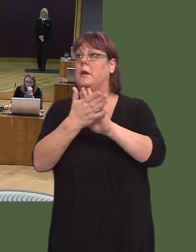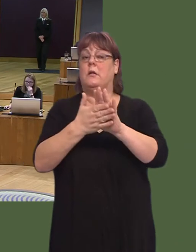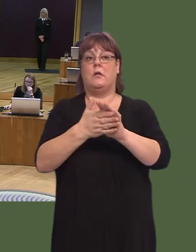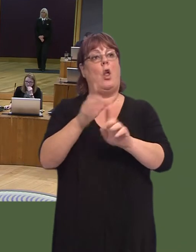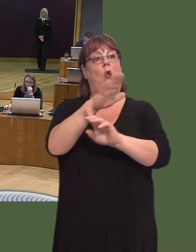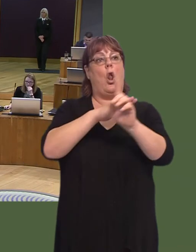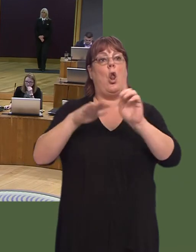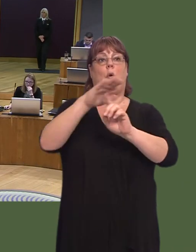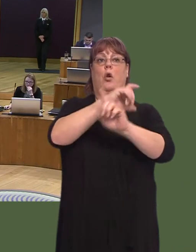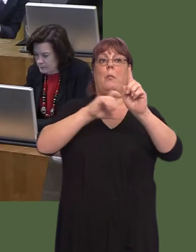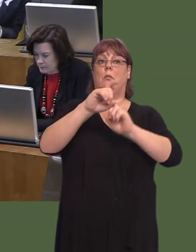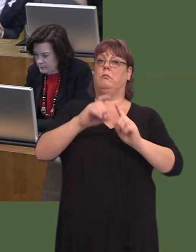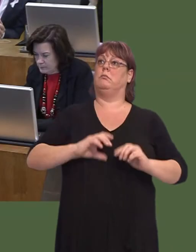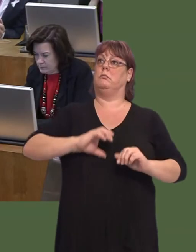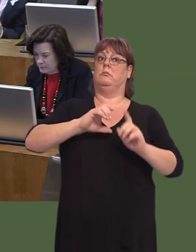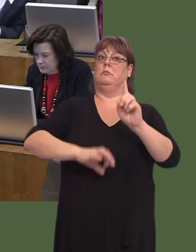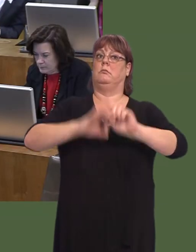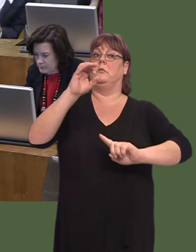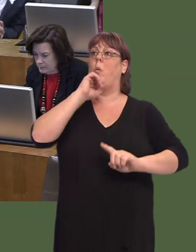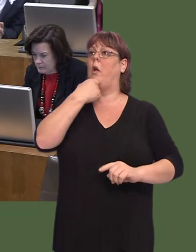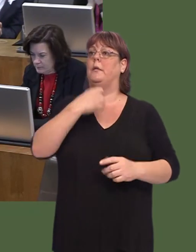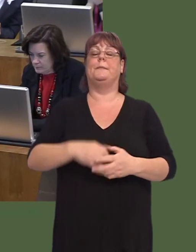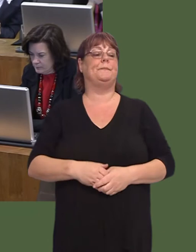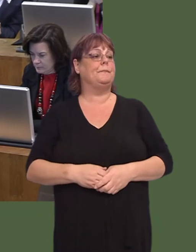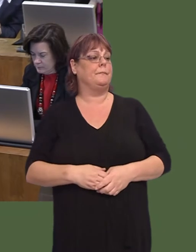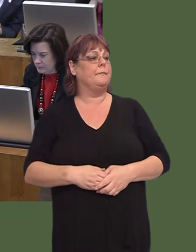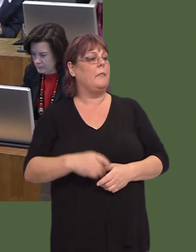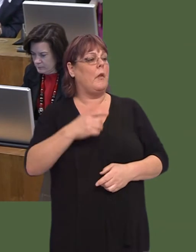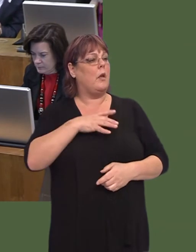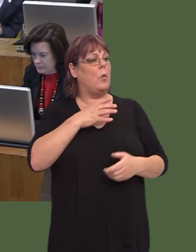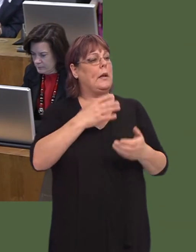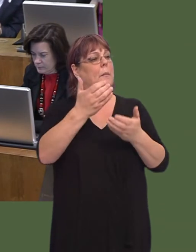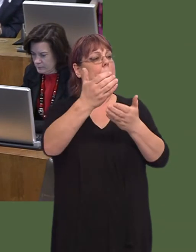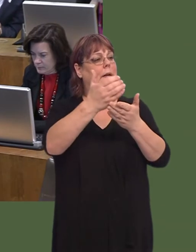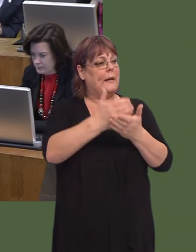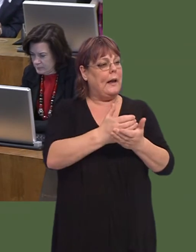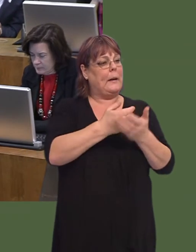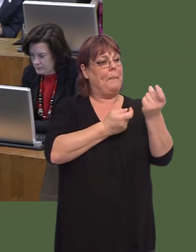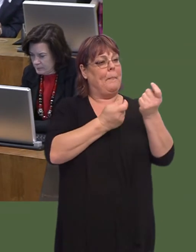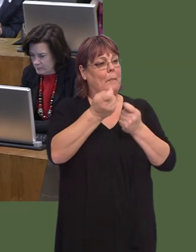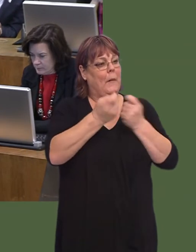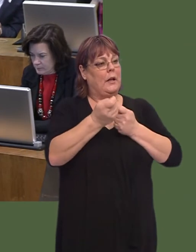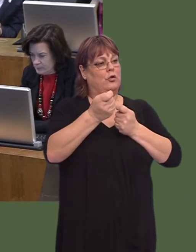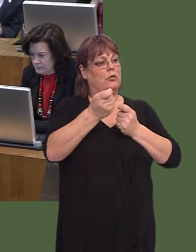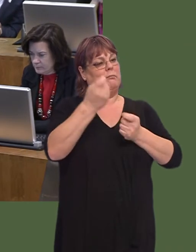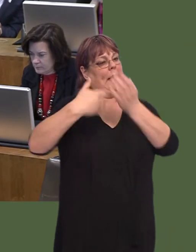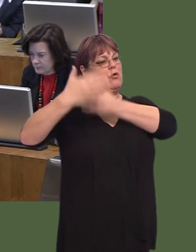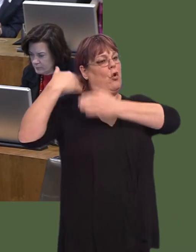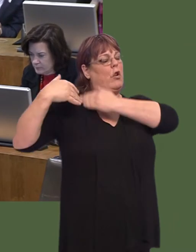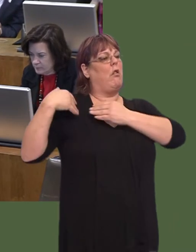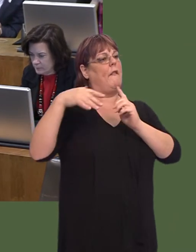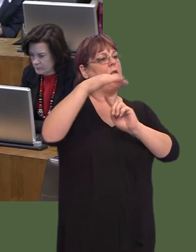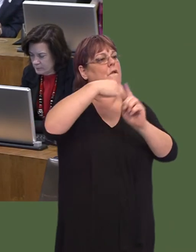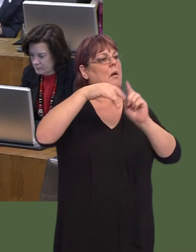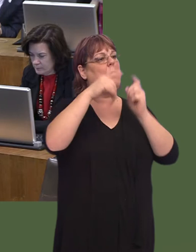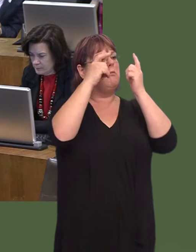2016 Historic Environment Act has placed us at the forefront of the UK nations in the protection and management of the historic environment, and a large